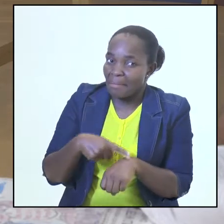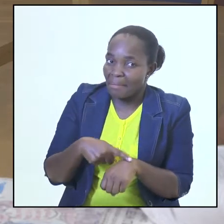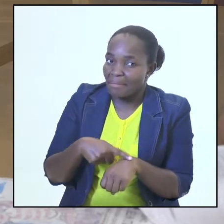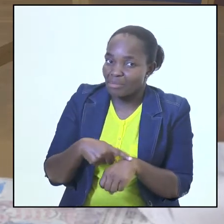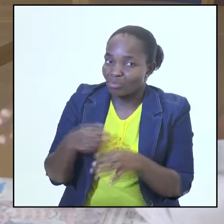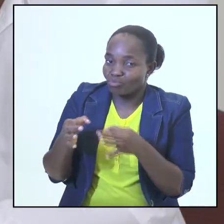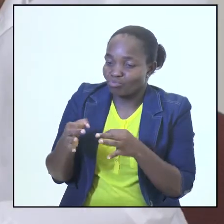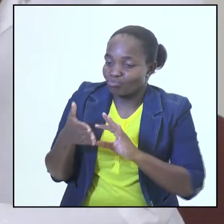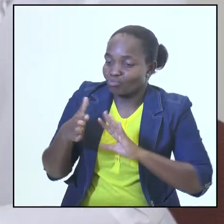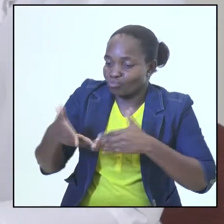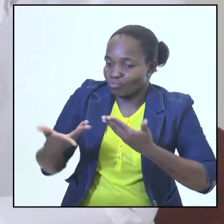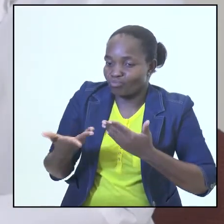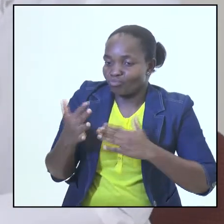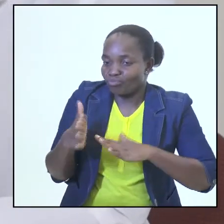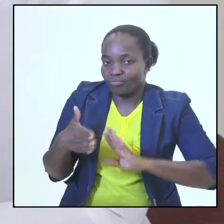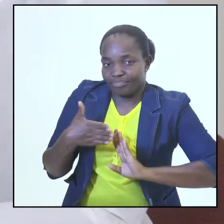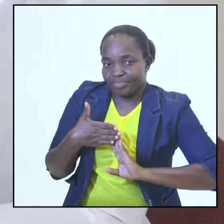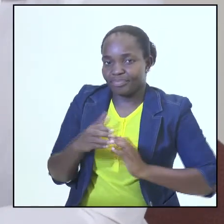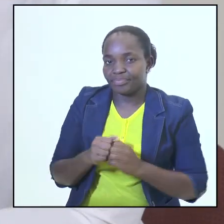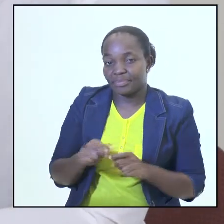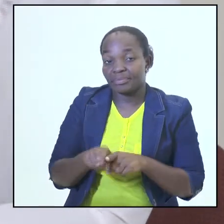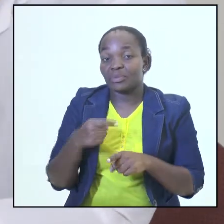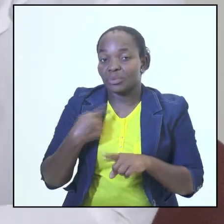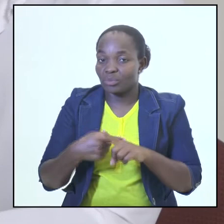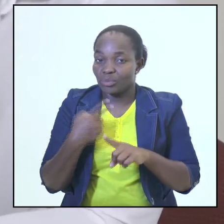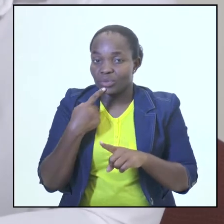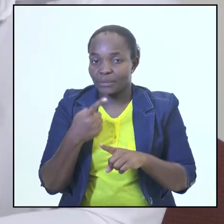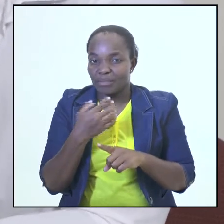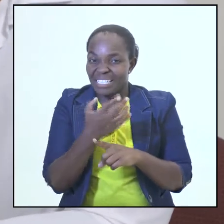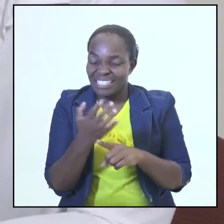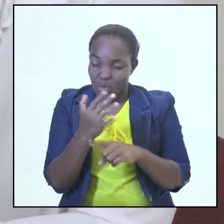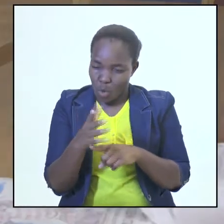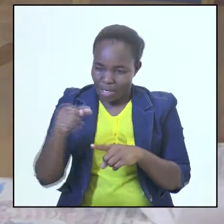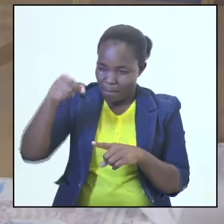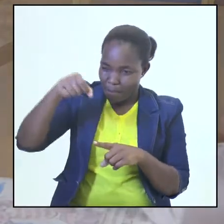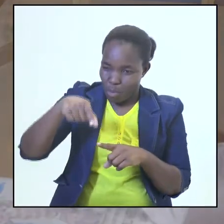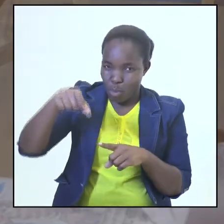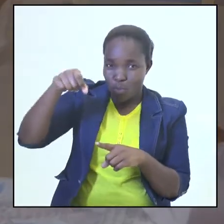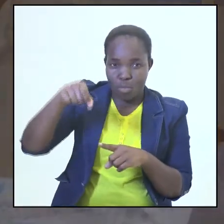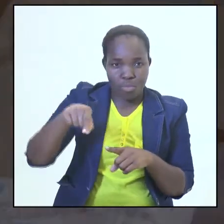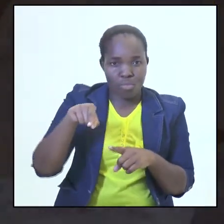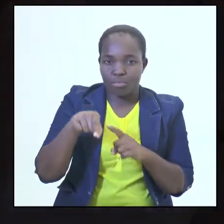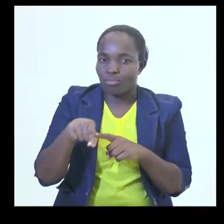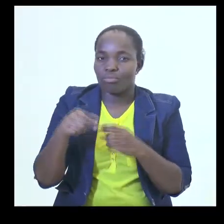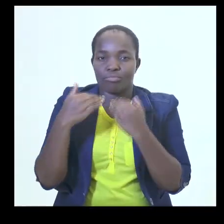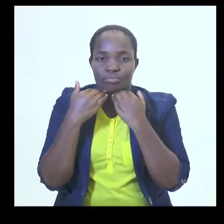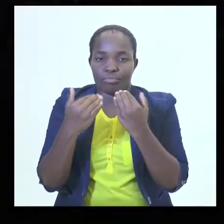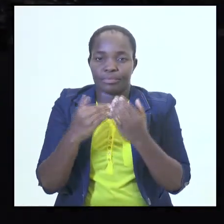water. Well, as we always say, every drop counts.